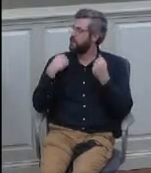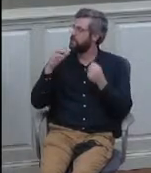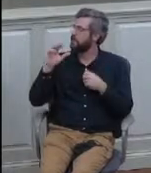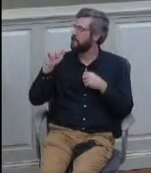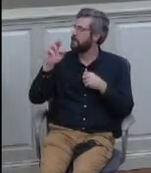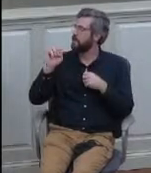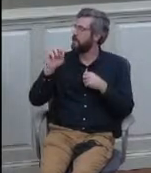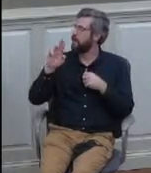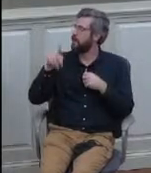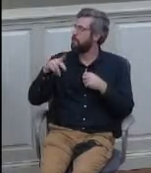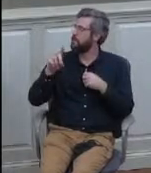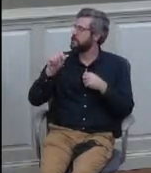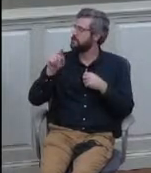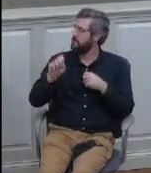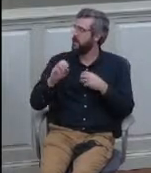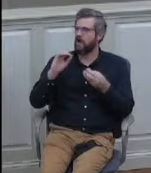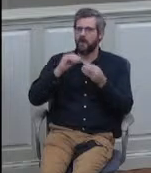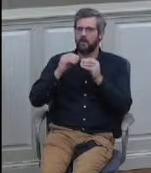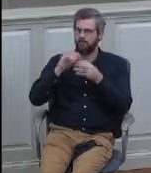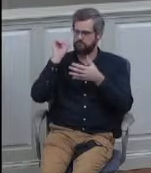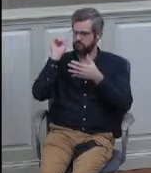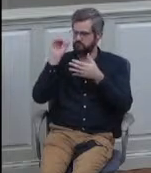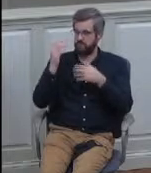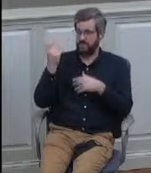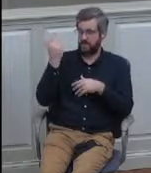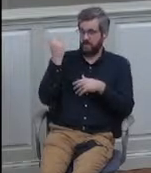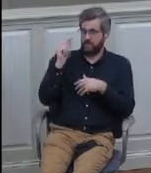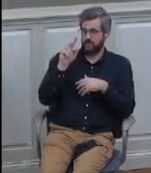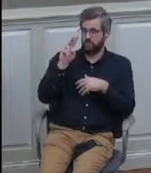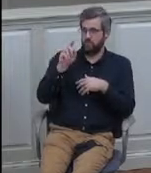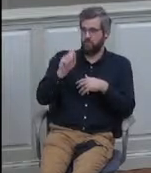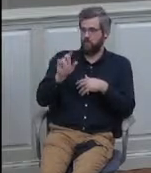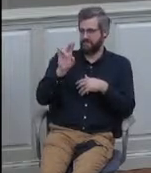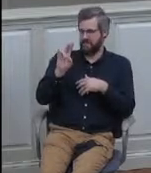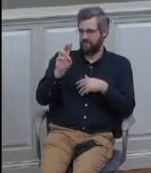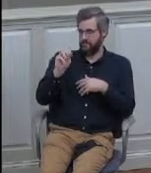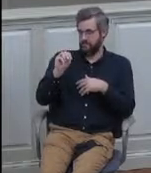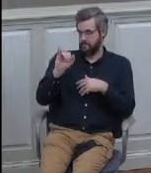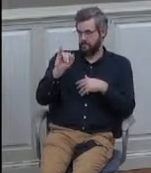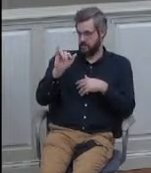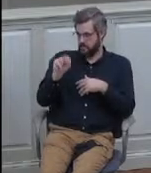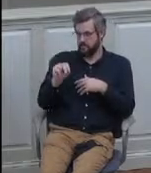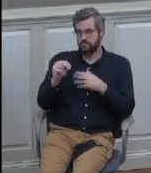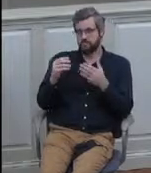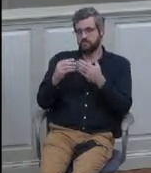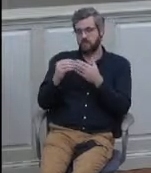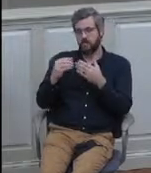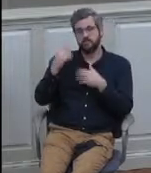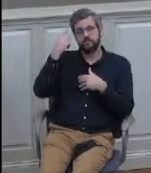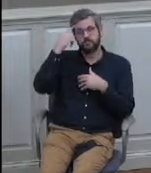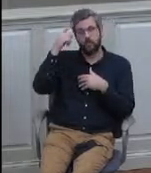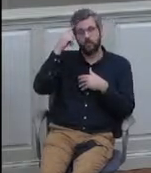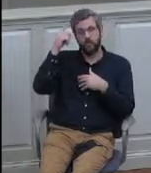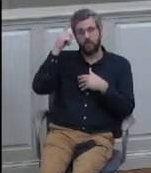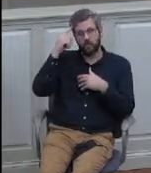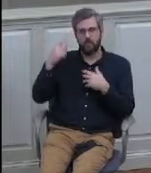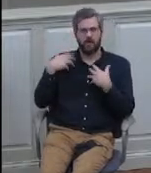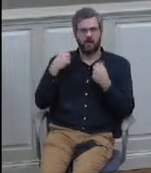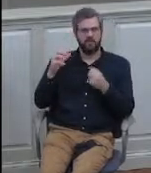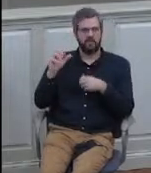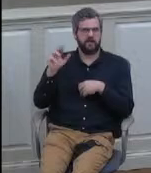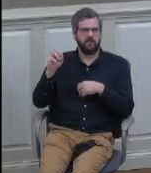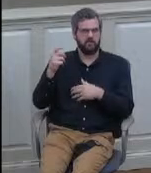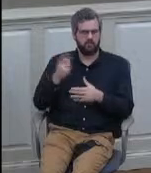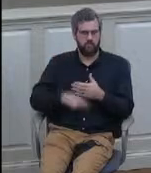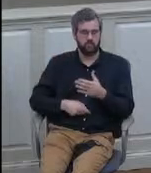you. Last year we had budgeted $2.7 million for our overall healthcare cost. Through